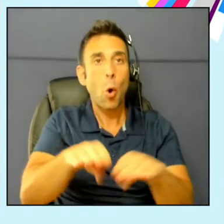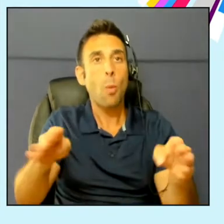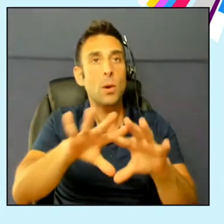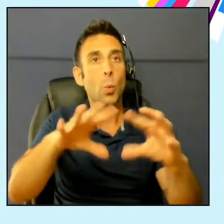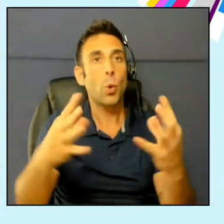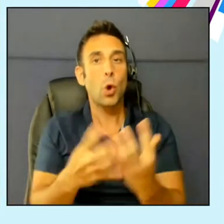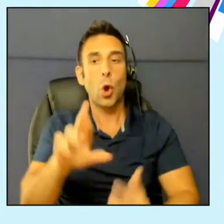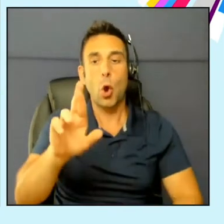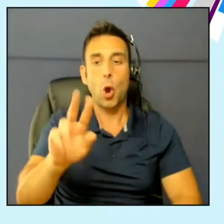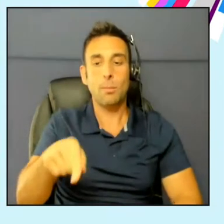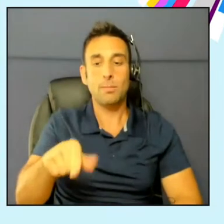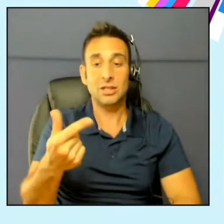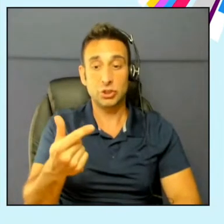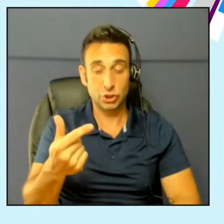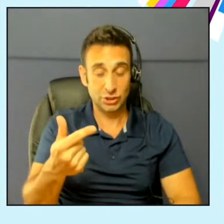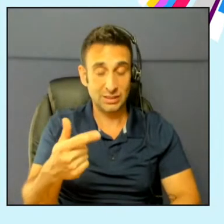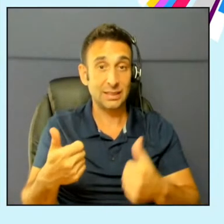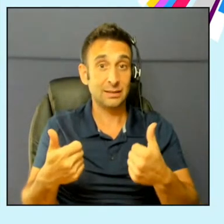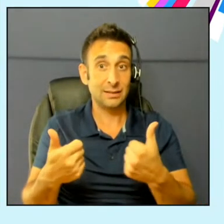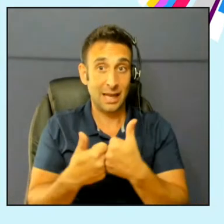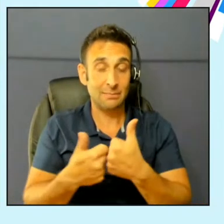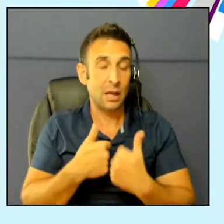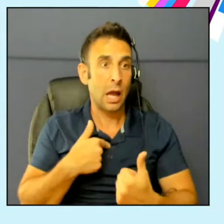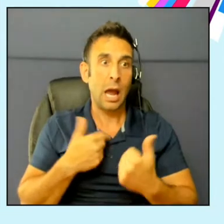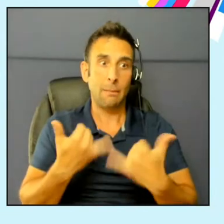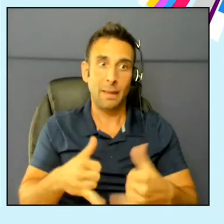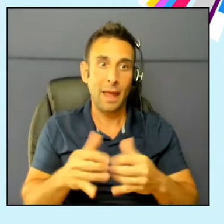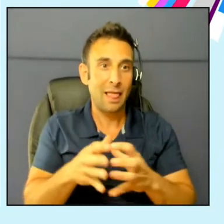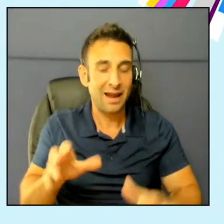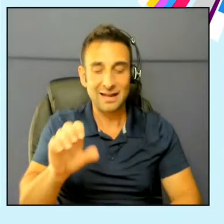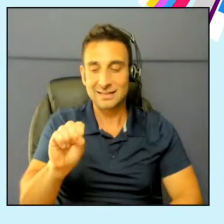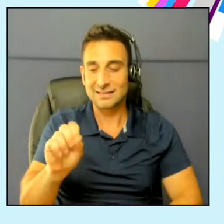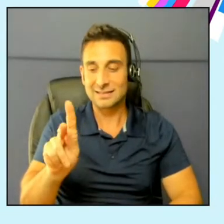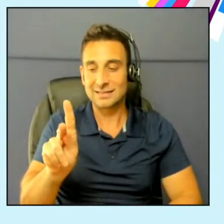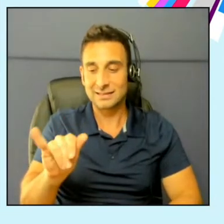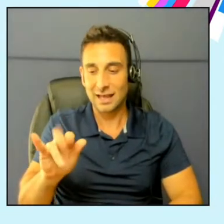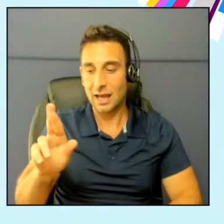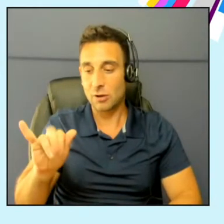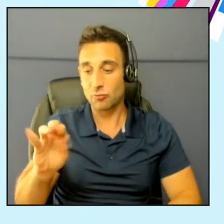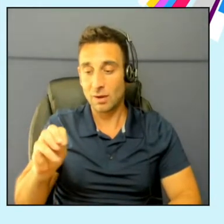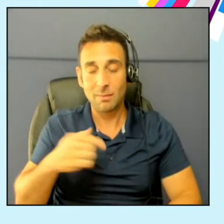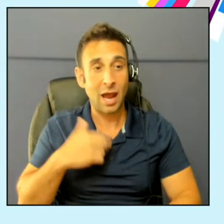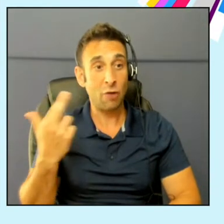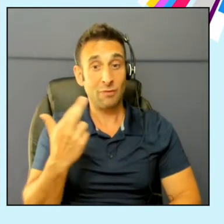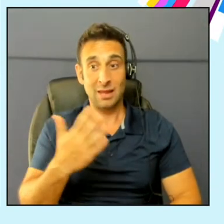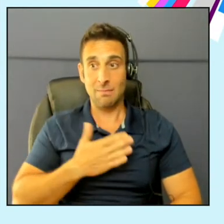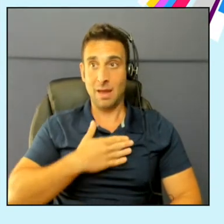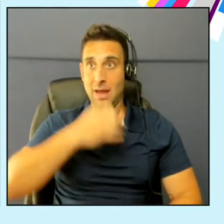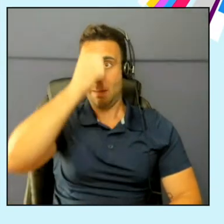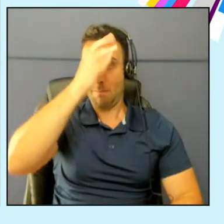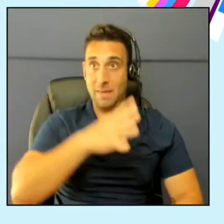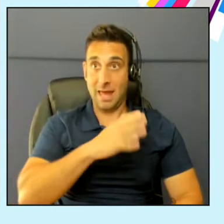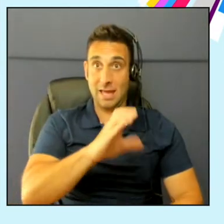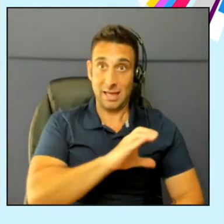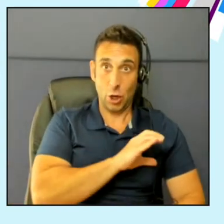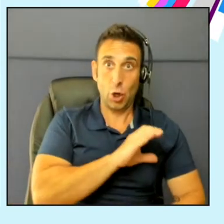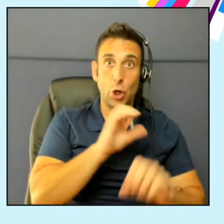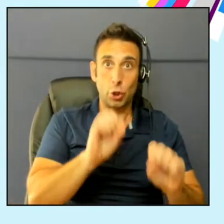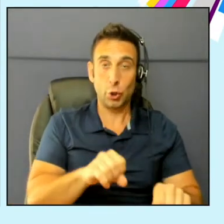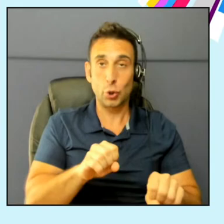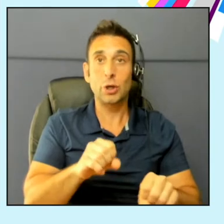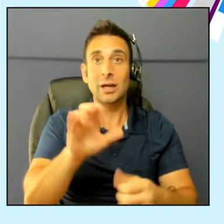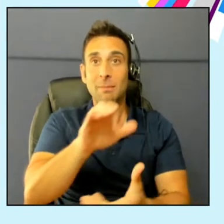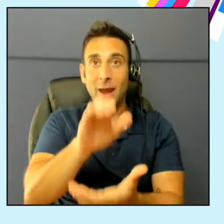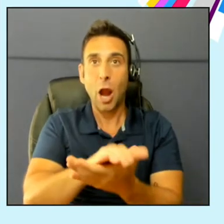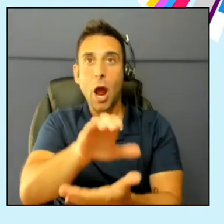shameful amount of Skyrim. I was delighted when I realized my male character could marry another handsome male character at